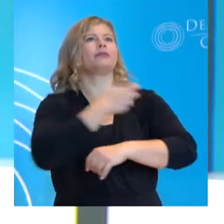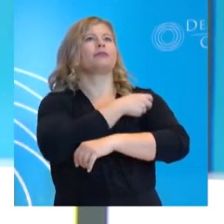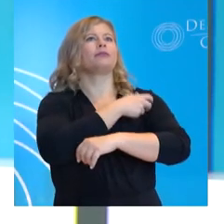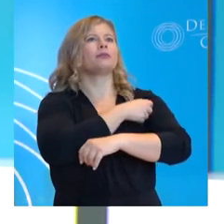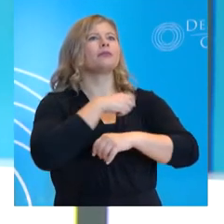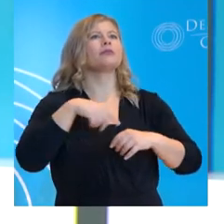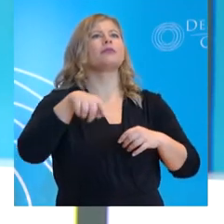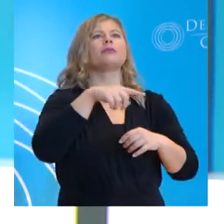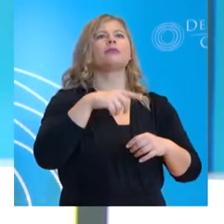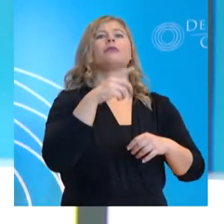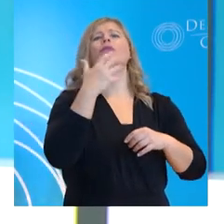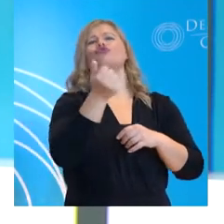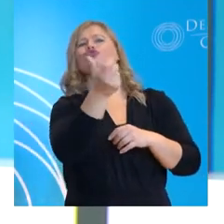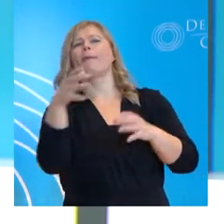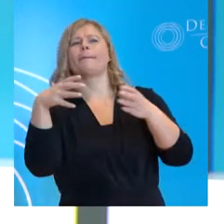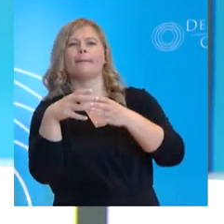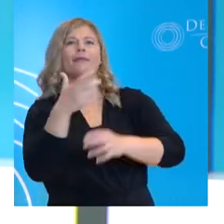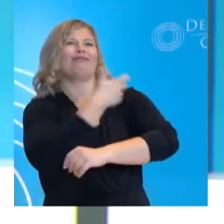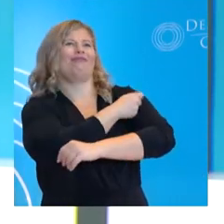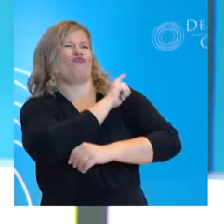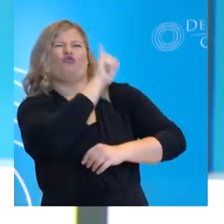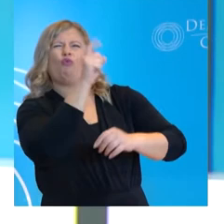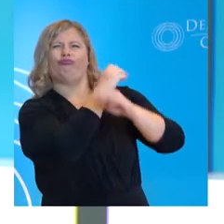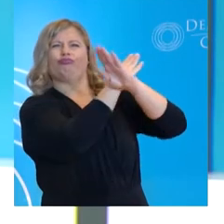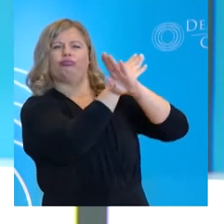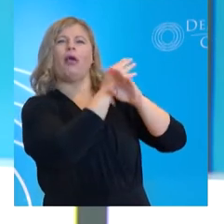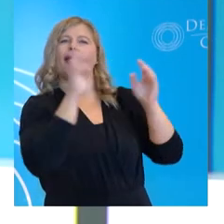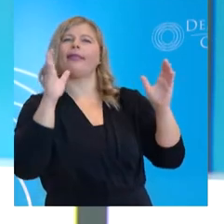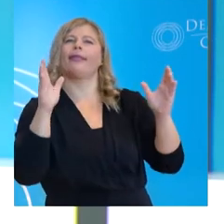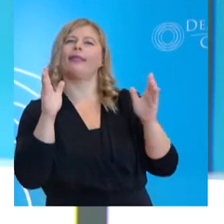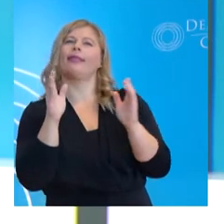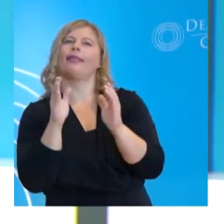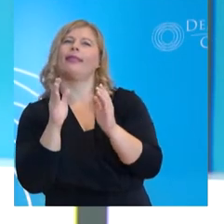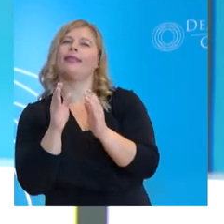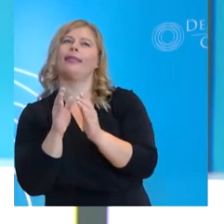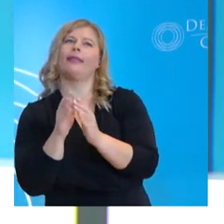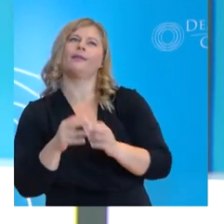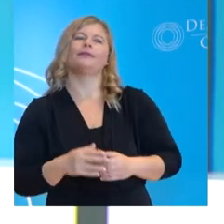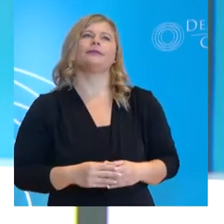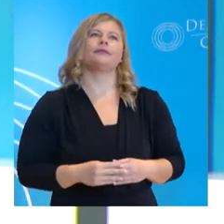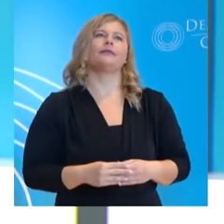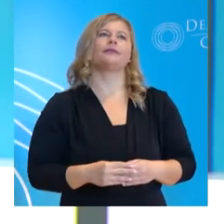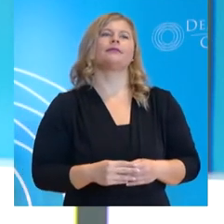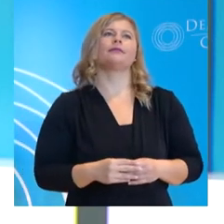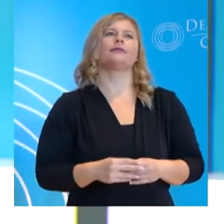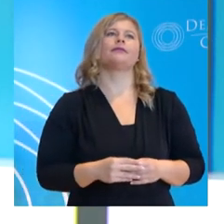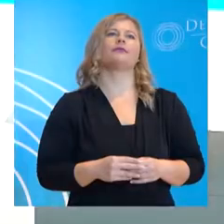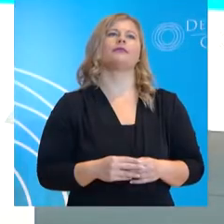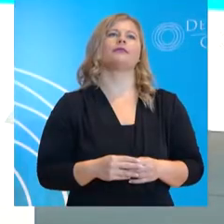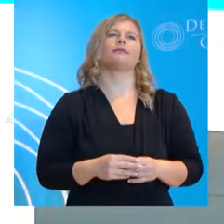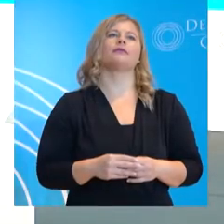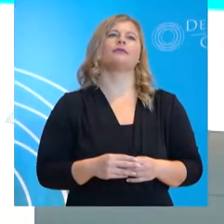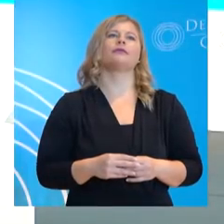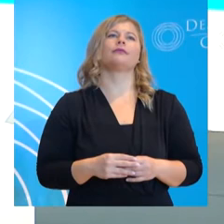full support of the opposition. But there are also deep-rooted, you know, cultural issues. If you look at rural